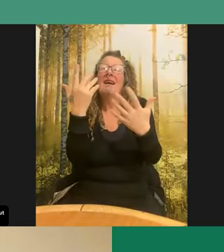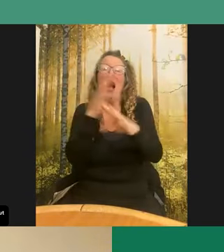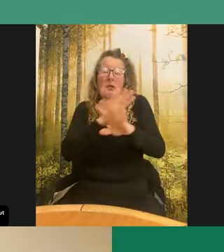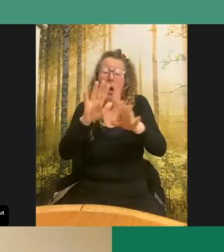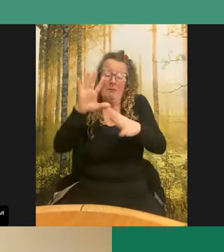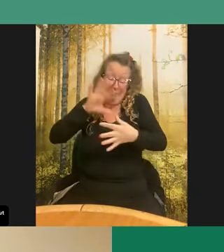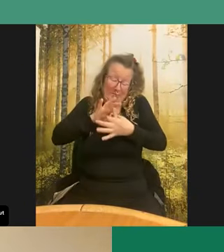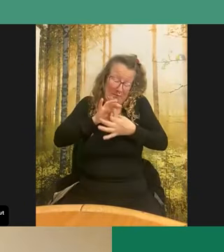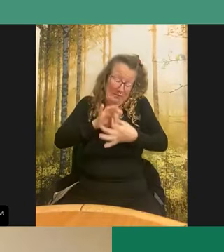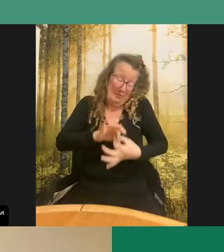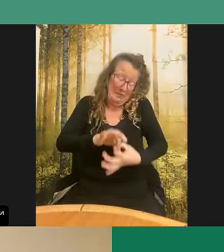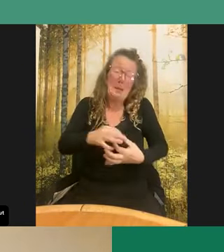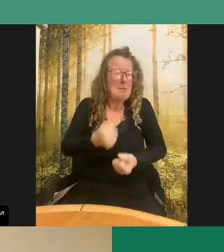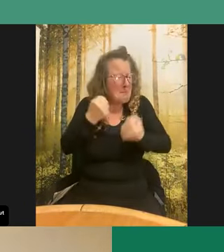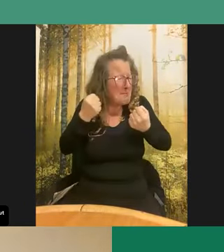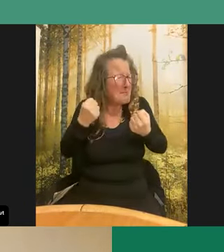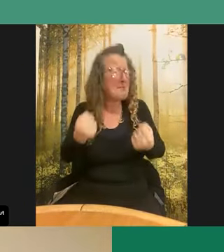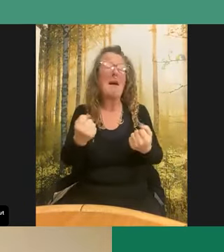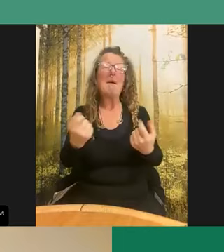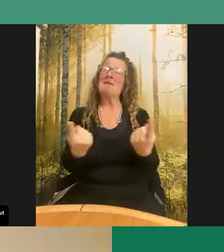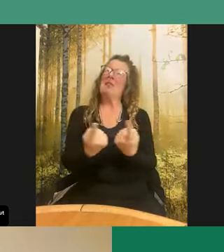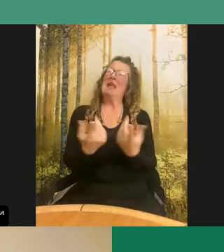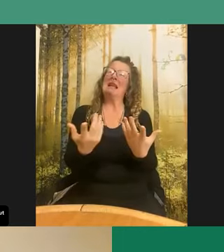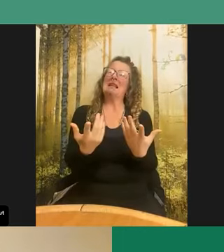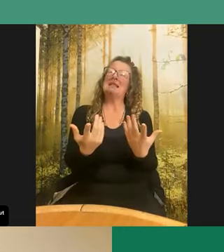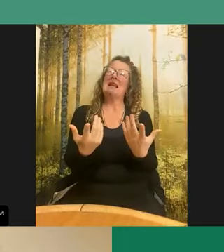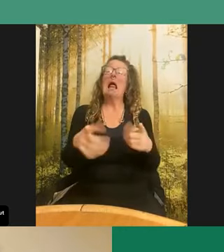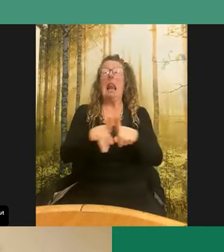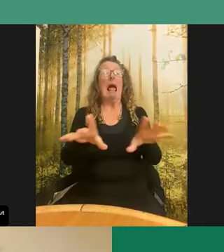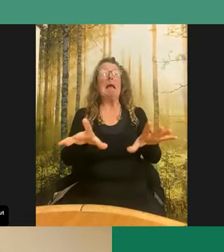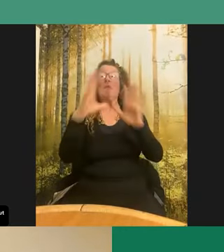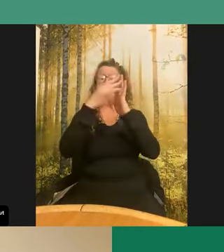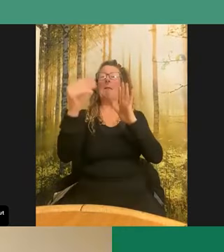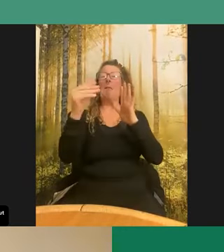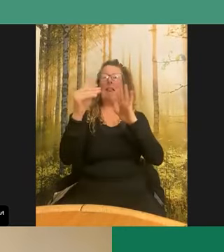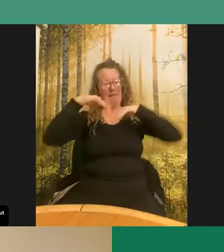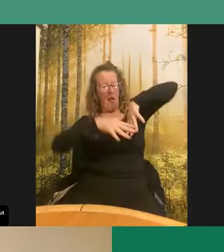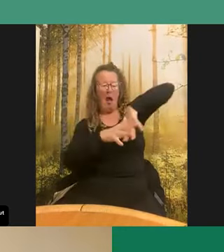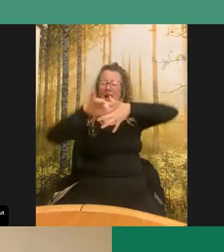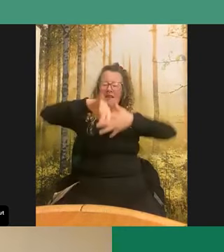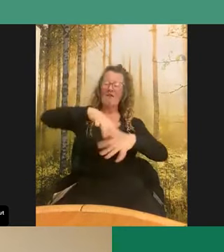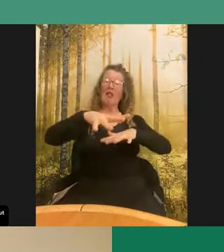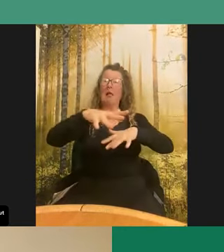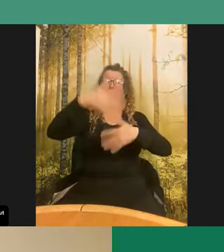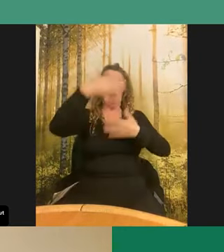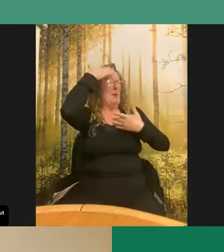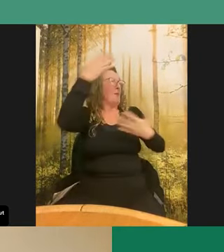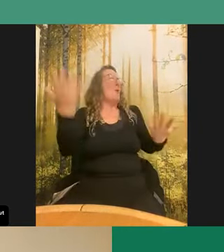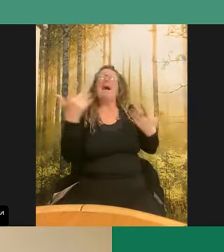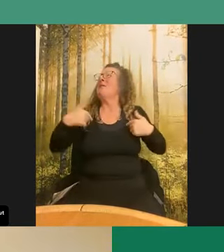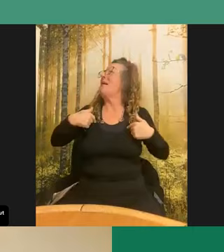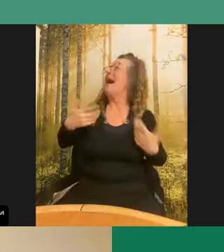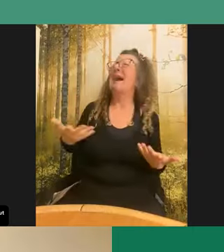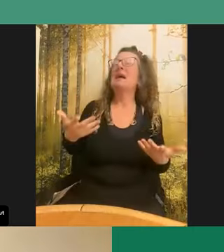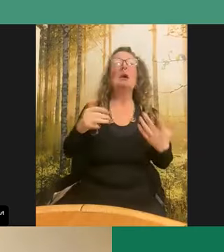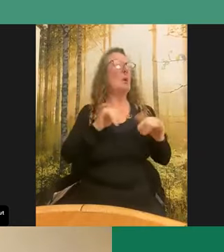and these are powerful things. And it's so interesting you talk about like being at carnival, not knowing where you are, or not even knowing which float it is. And that's